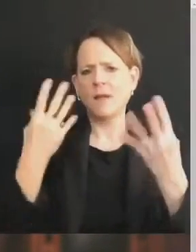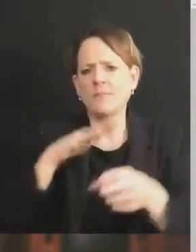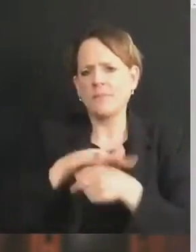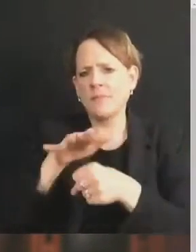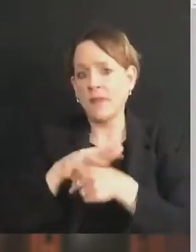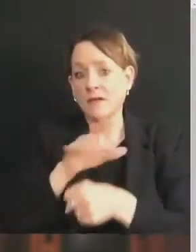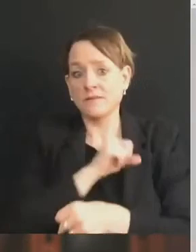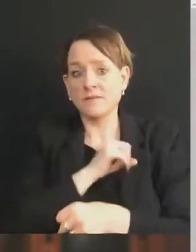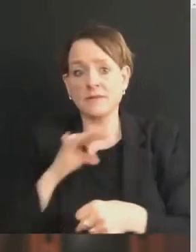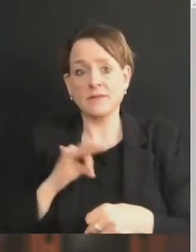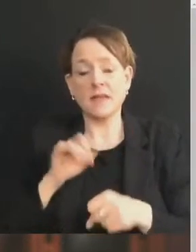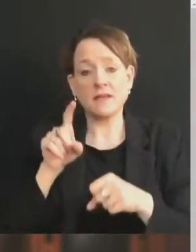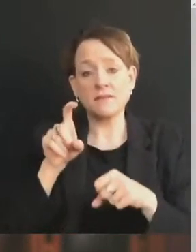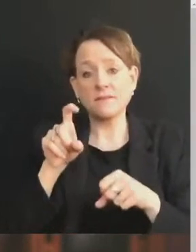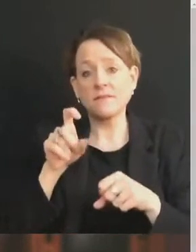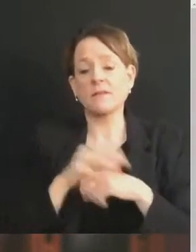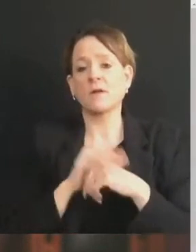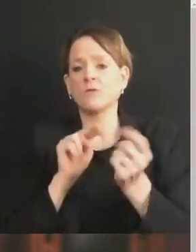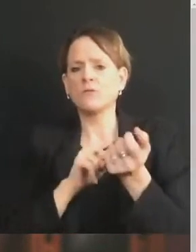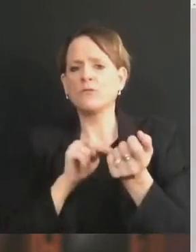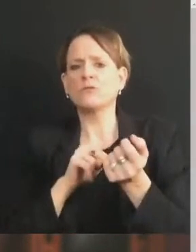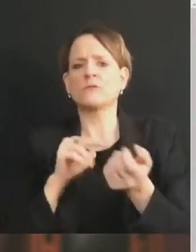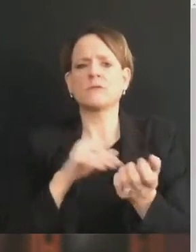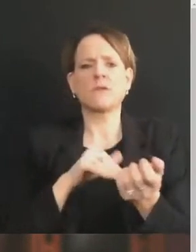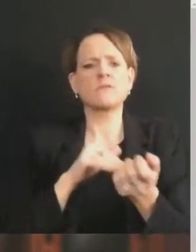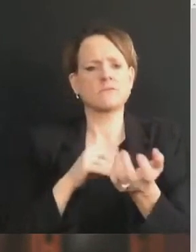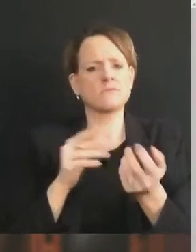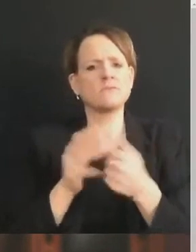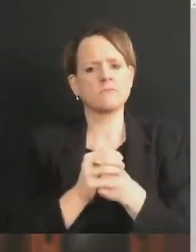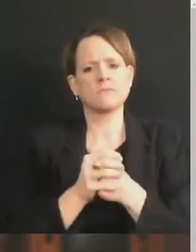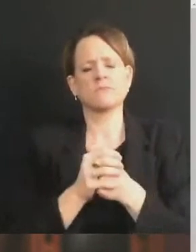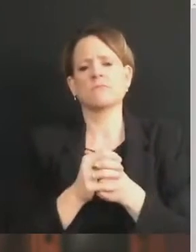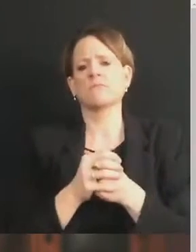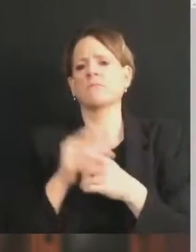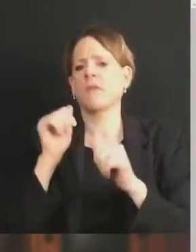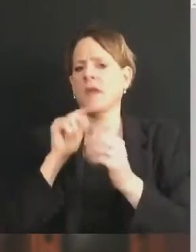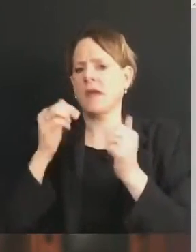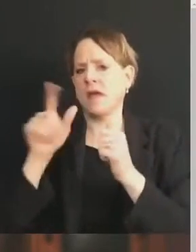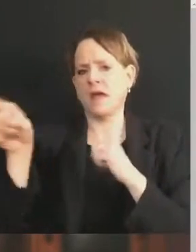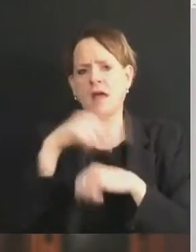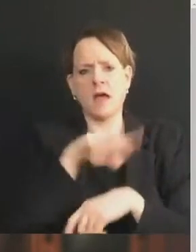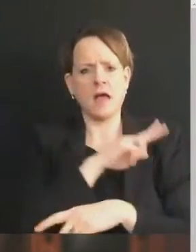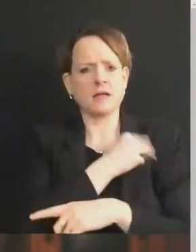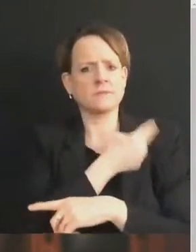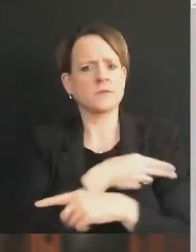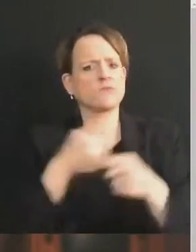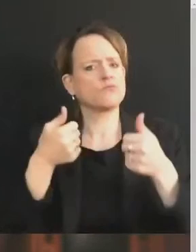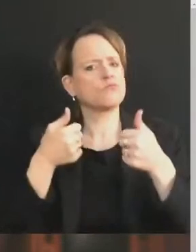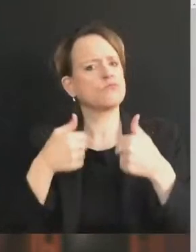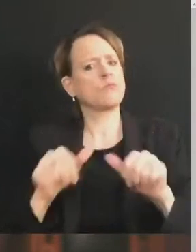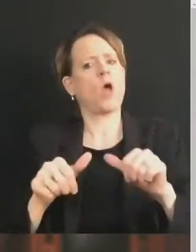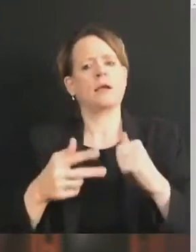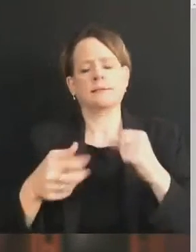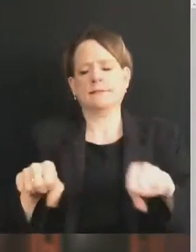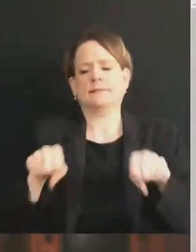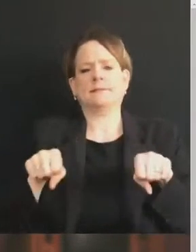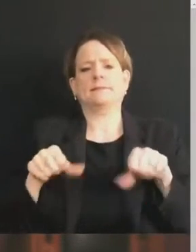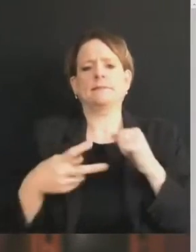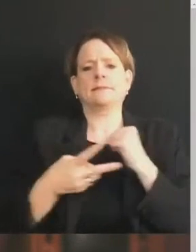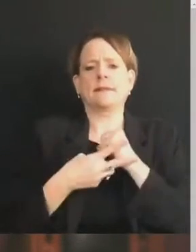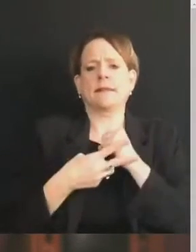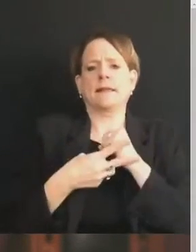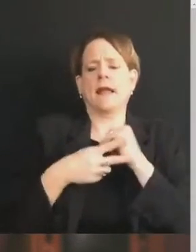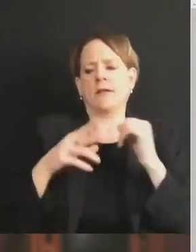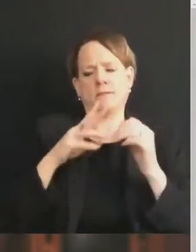keep as many patients as they can manage within their system, within their community, within their region, and that's what